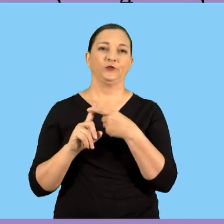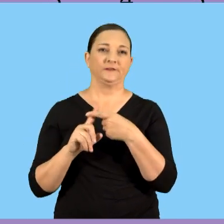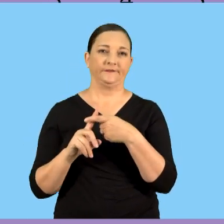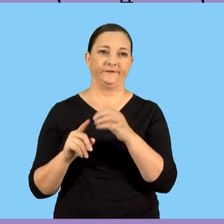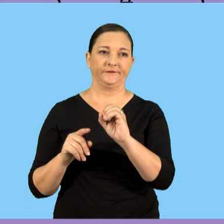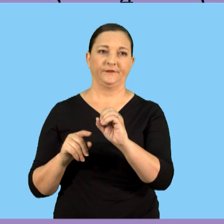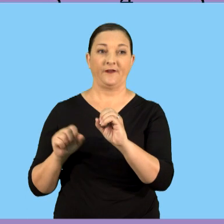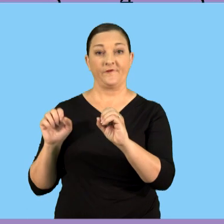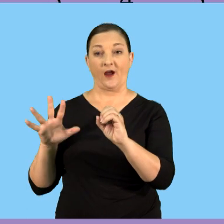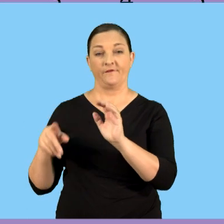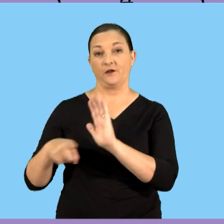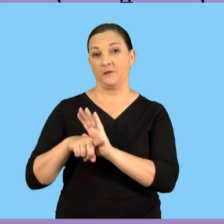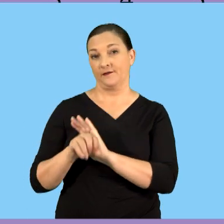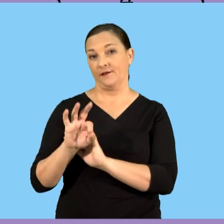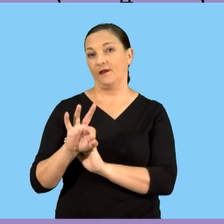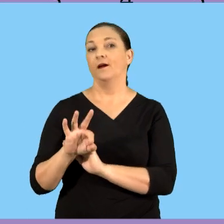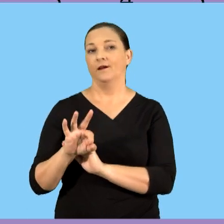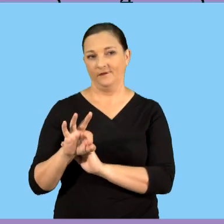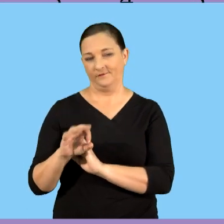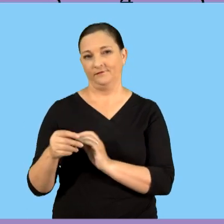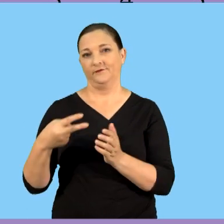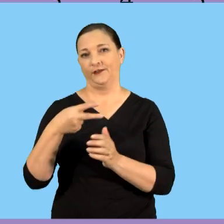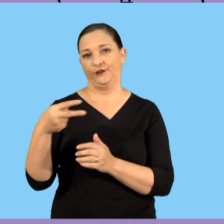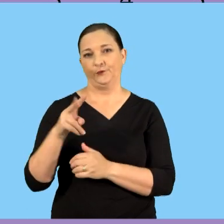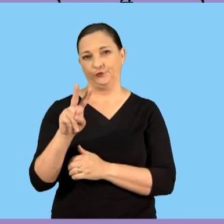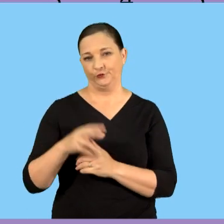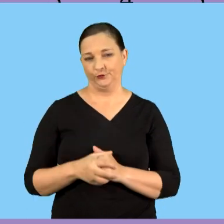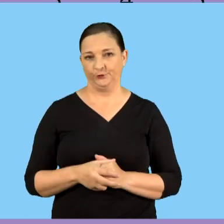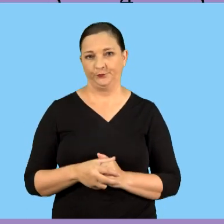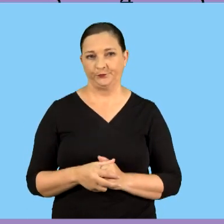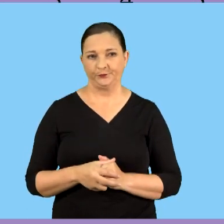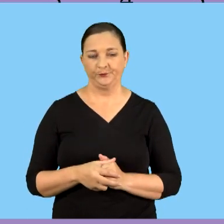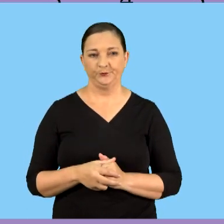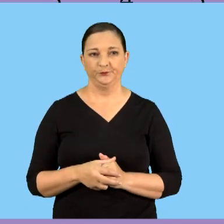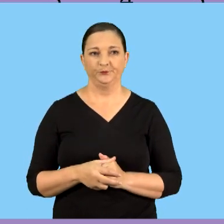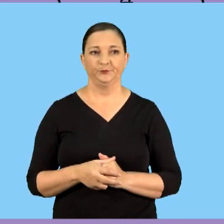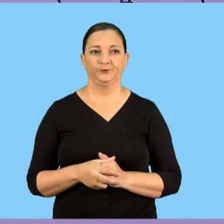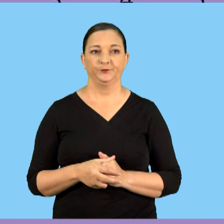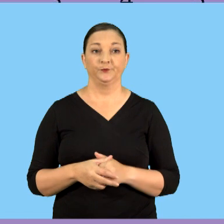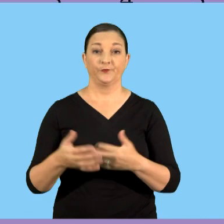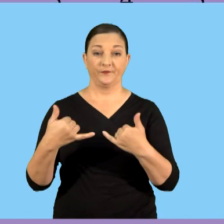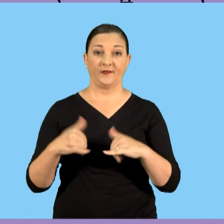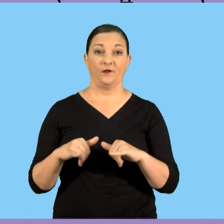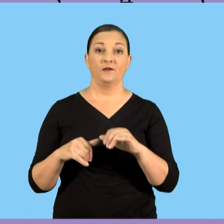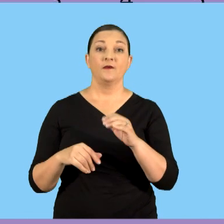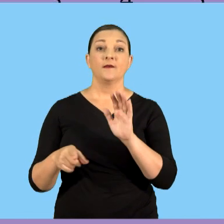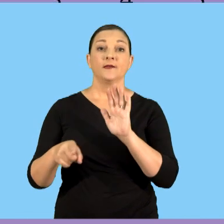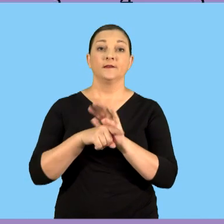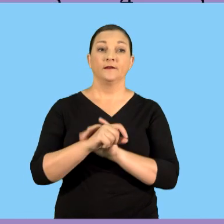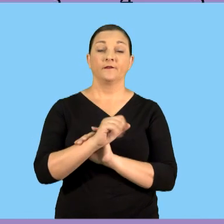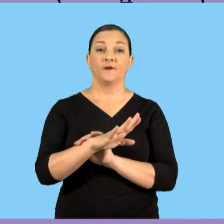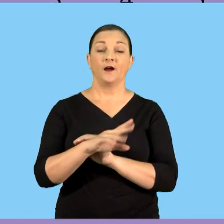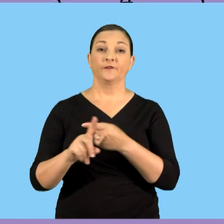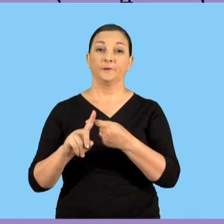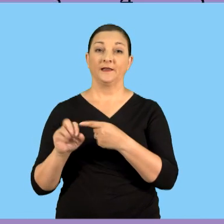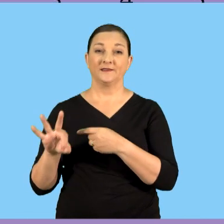those numbers. 5 minus 3 is a 2. And my answer is a positive 2. We have a negative 5